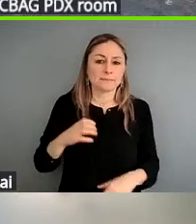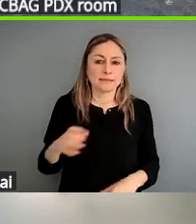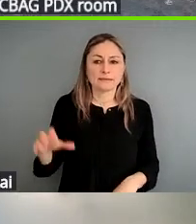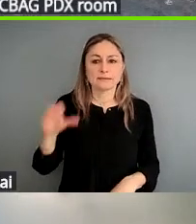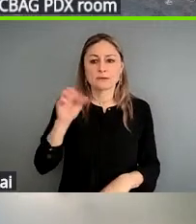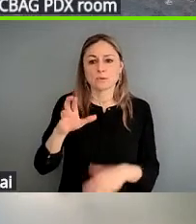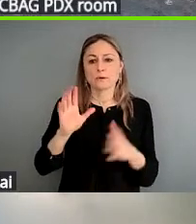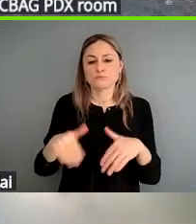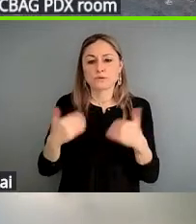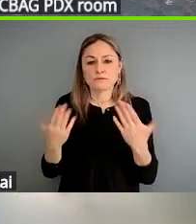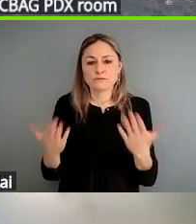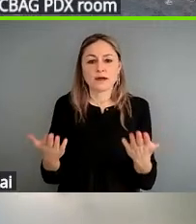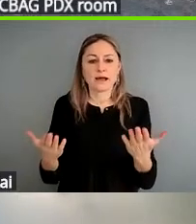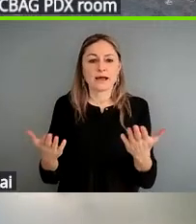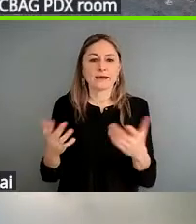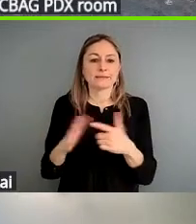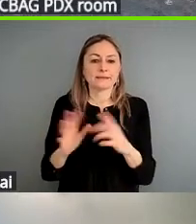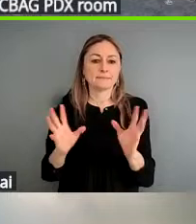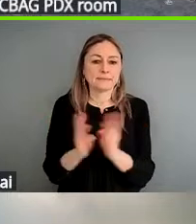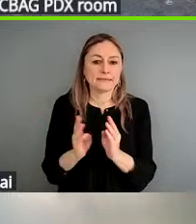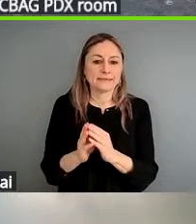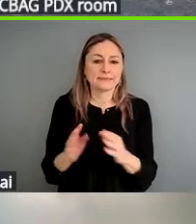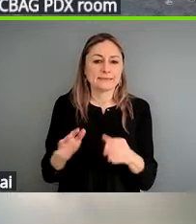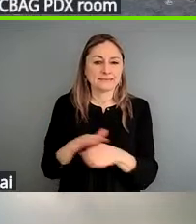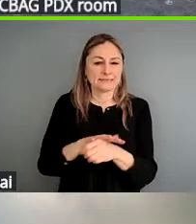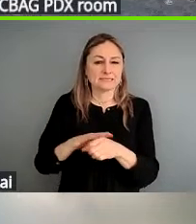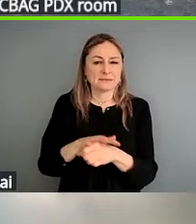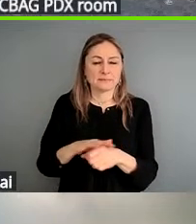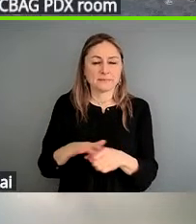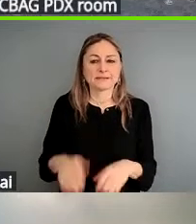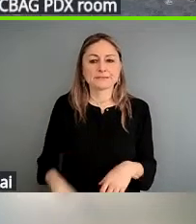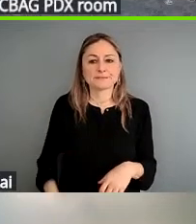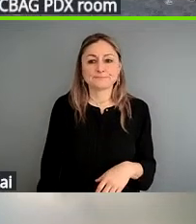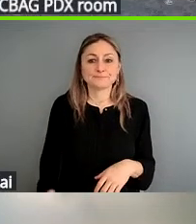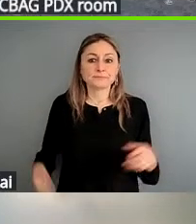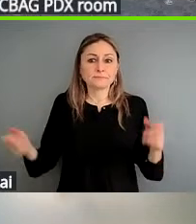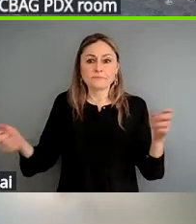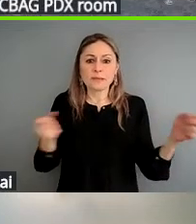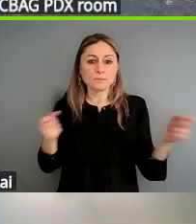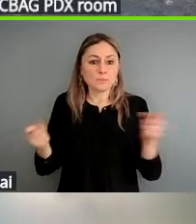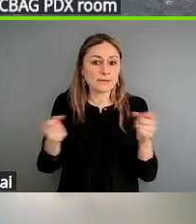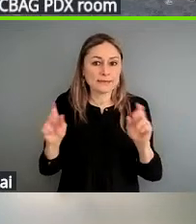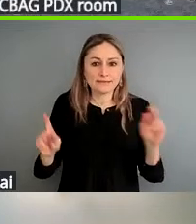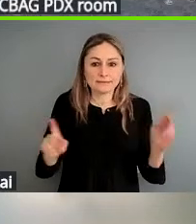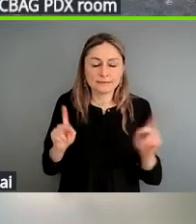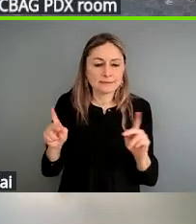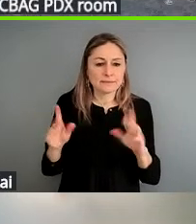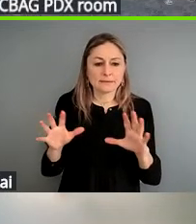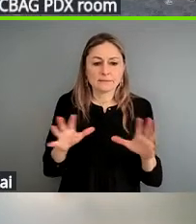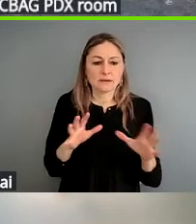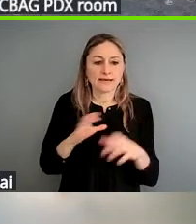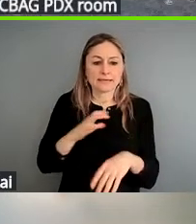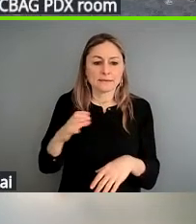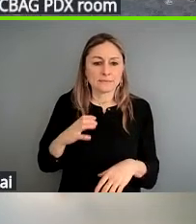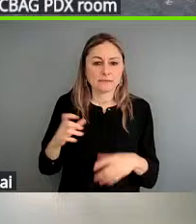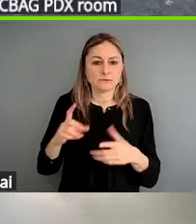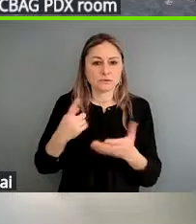provide meeting space or that sort of thing, and bring together a citizens committee to talk about this stuff long